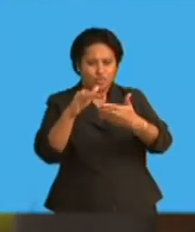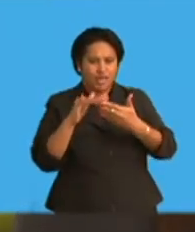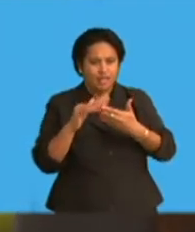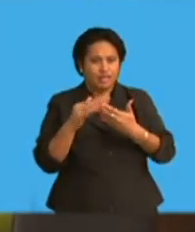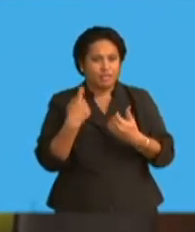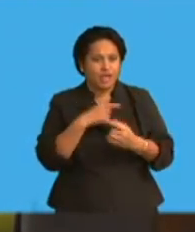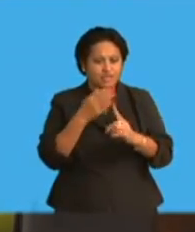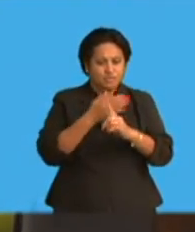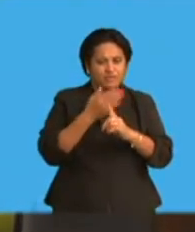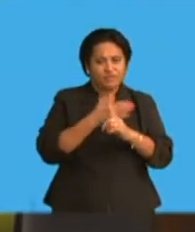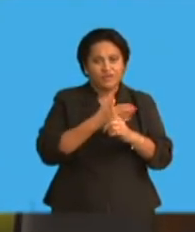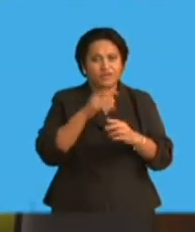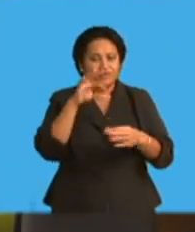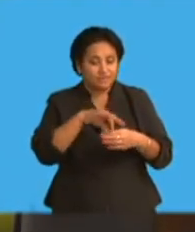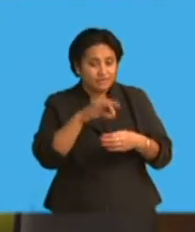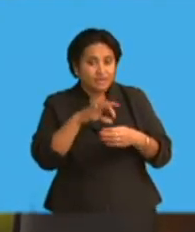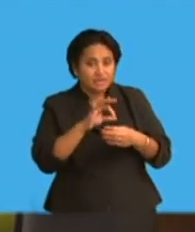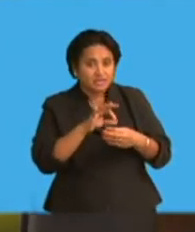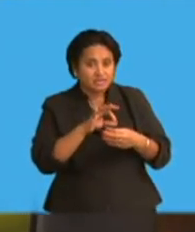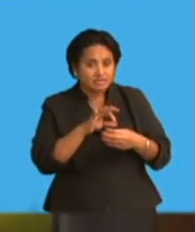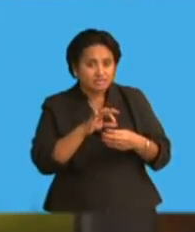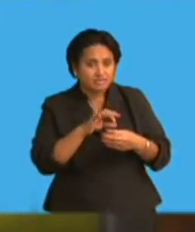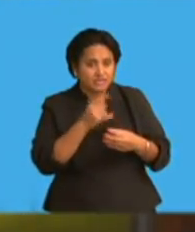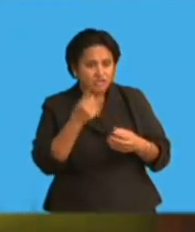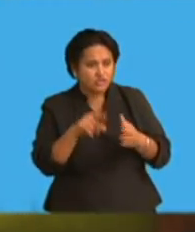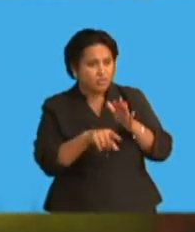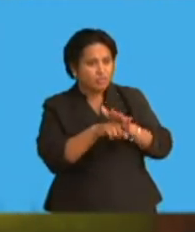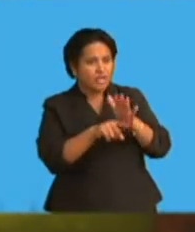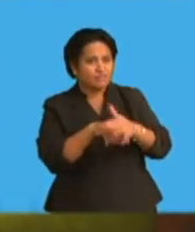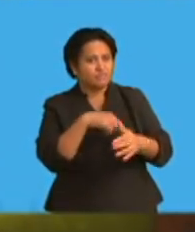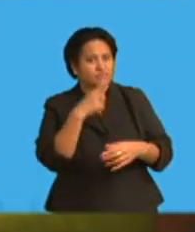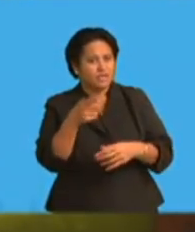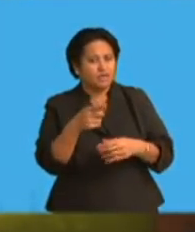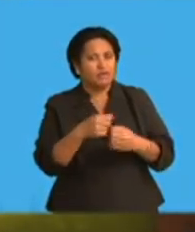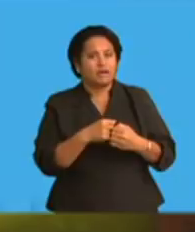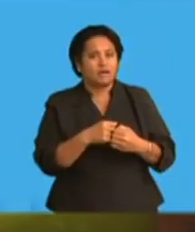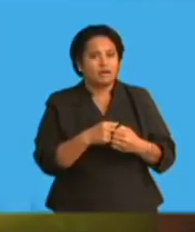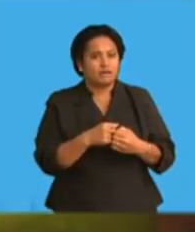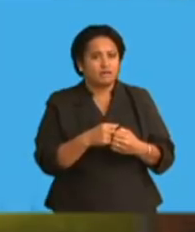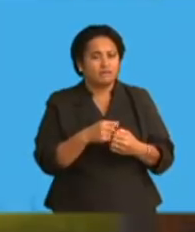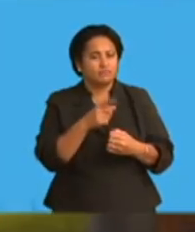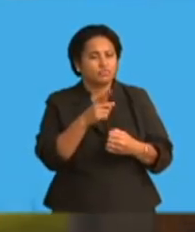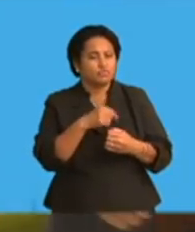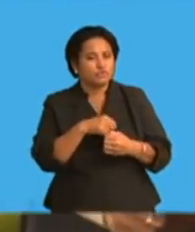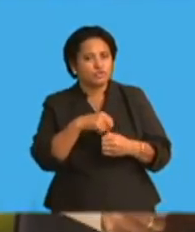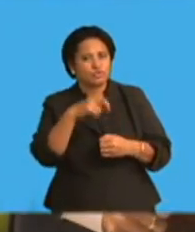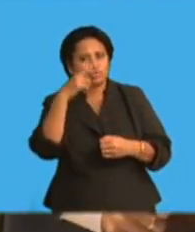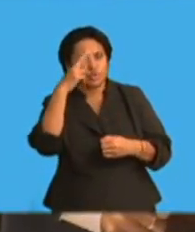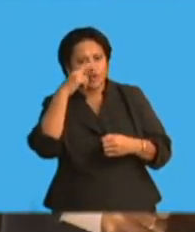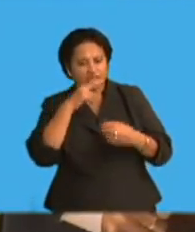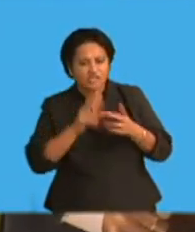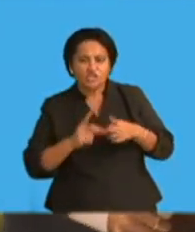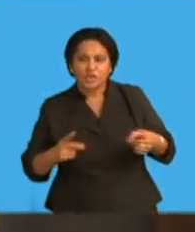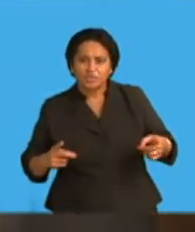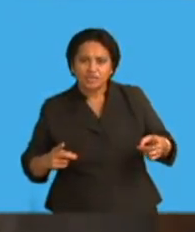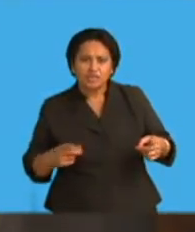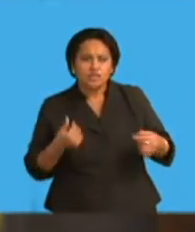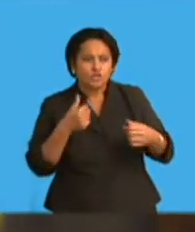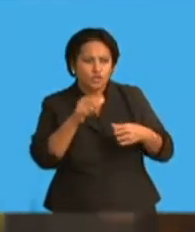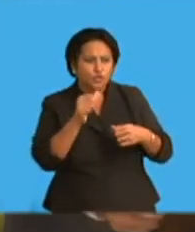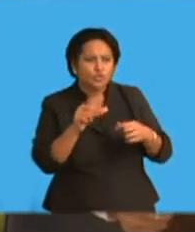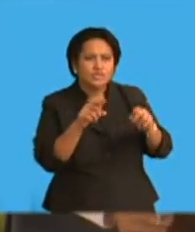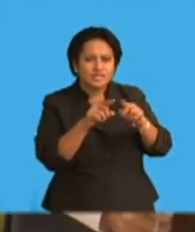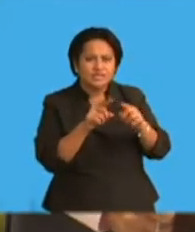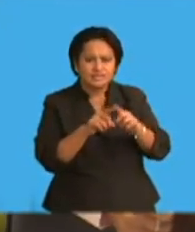accused her of being a racist because she used a few phrases that even I use with my staff. Not because they're the